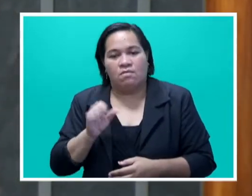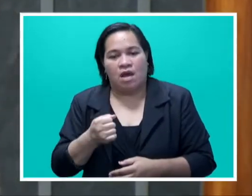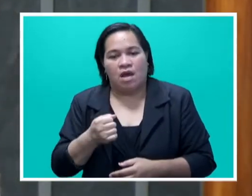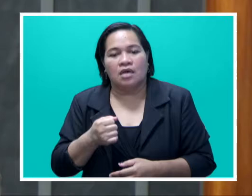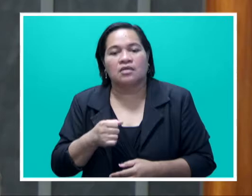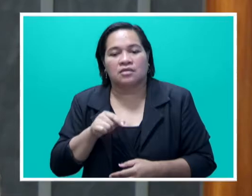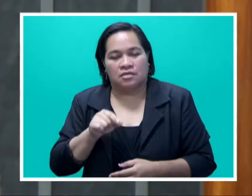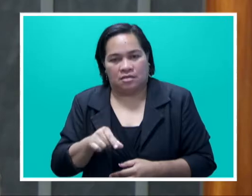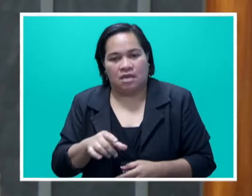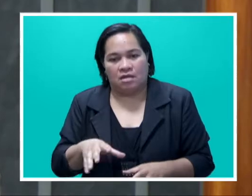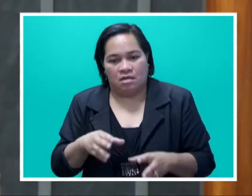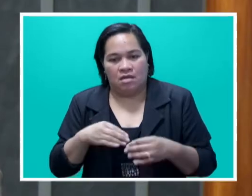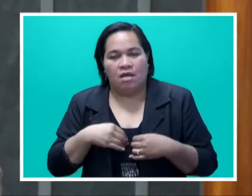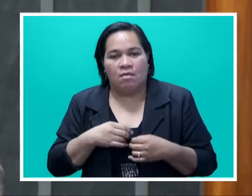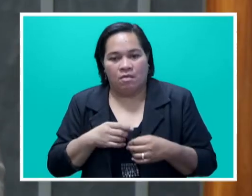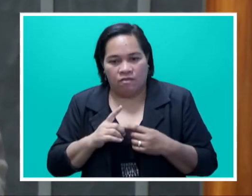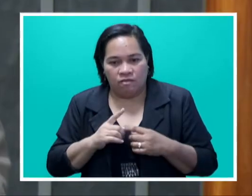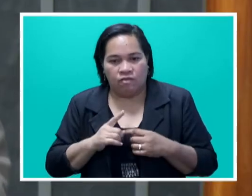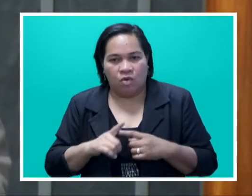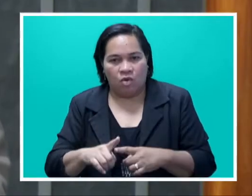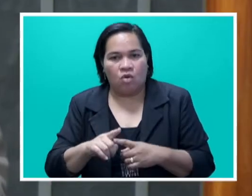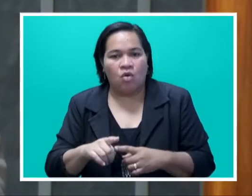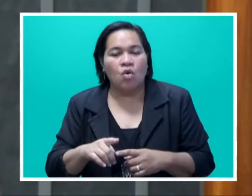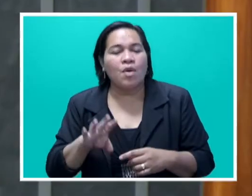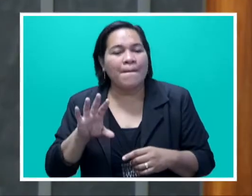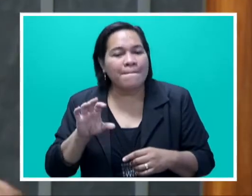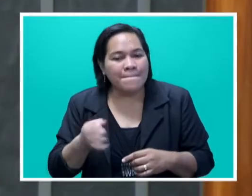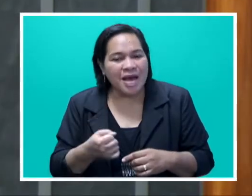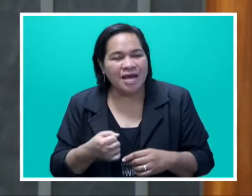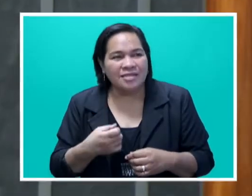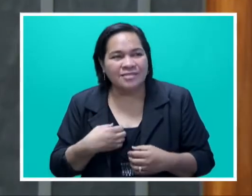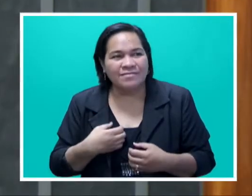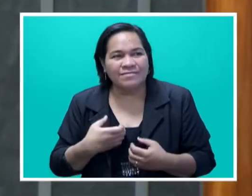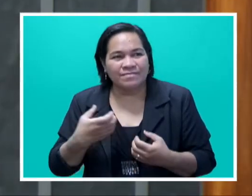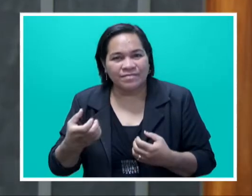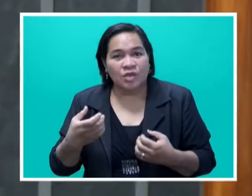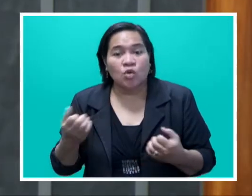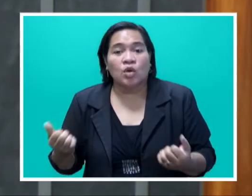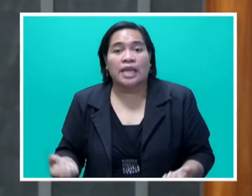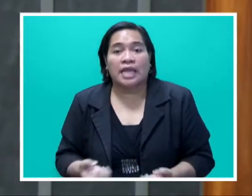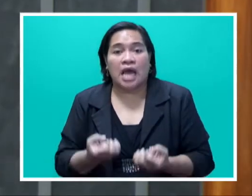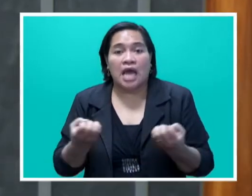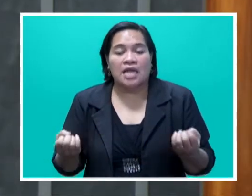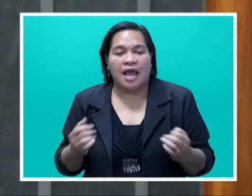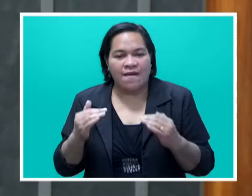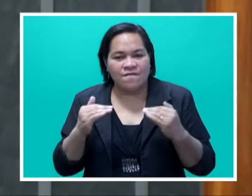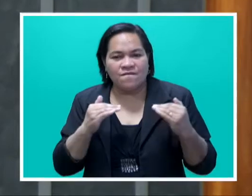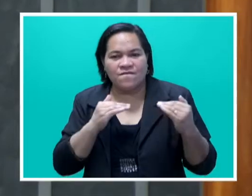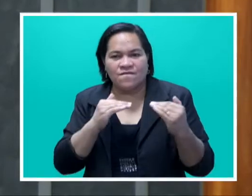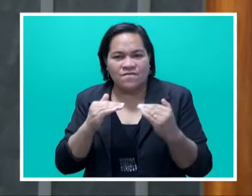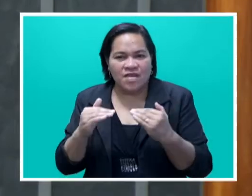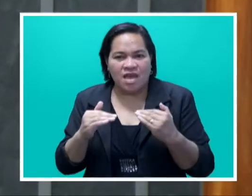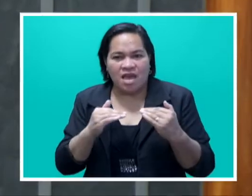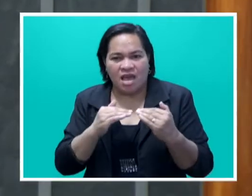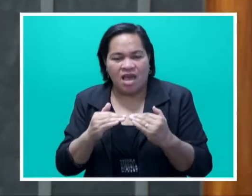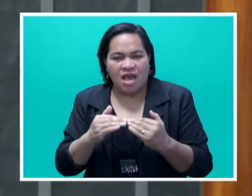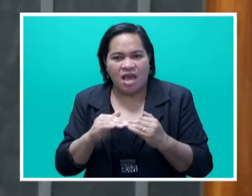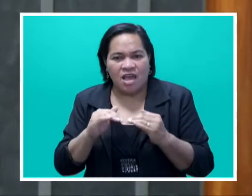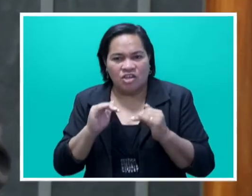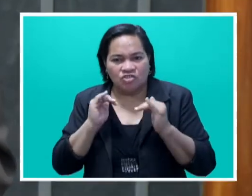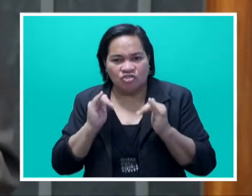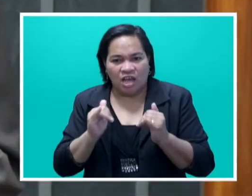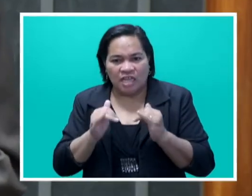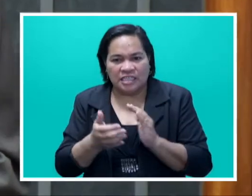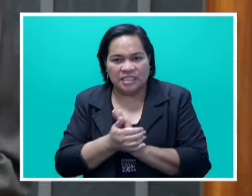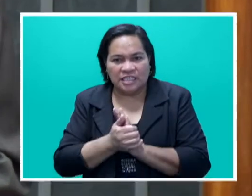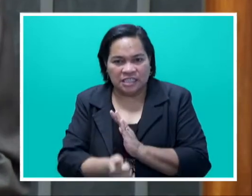to economic recovery by extending goodwill and encouraging fair and just dealings. Fiji will